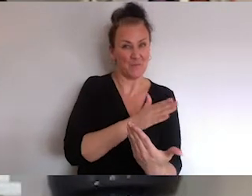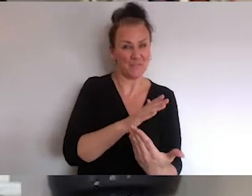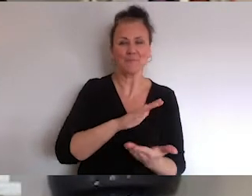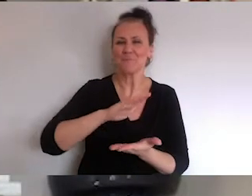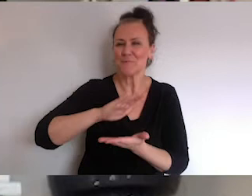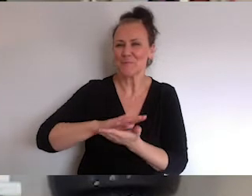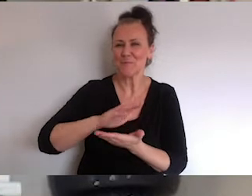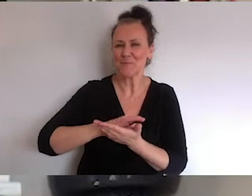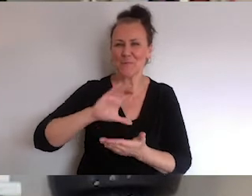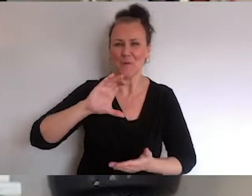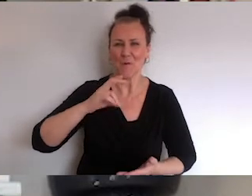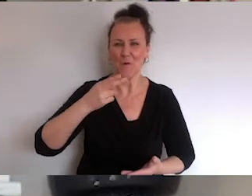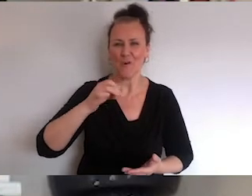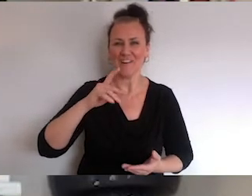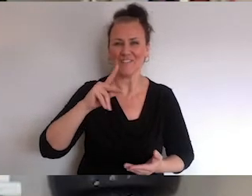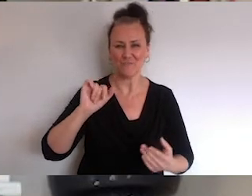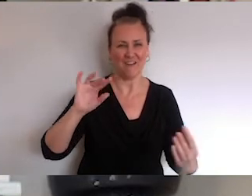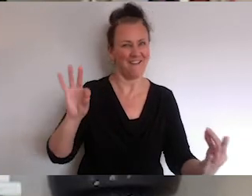Orchestra.